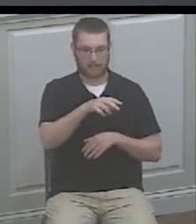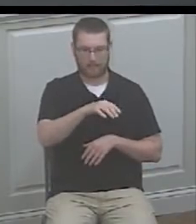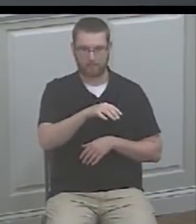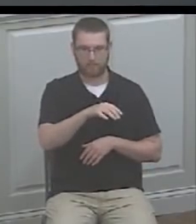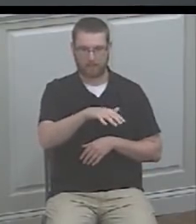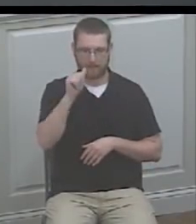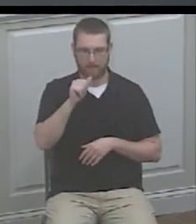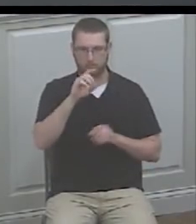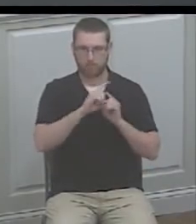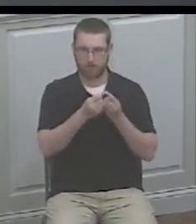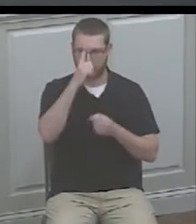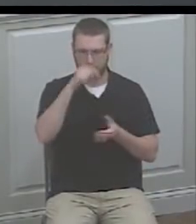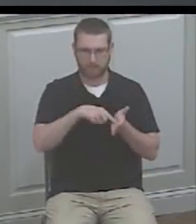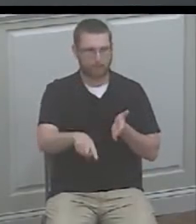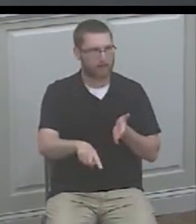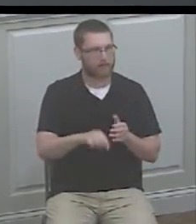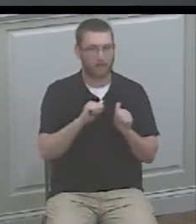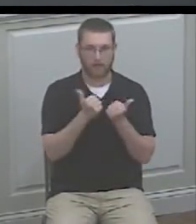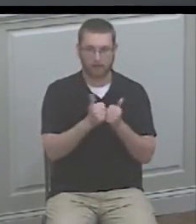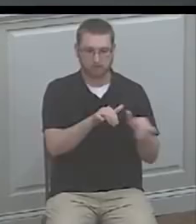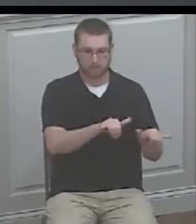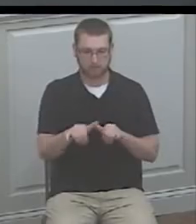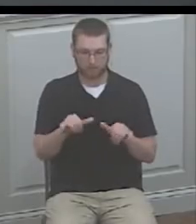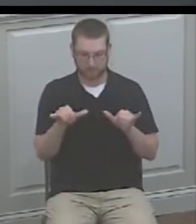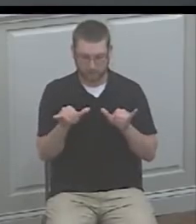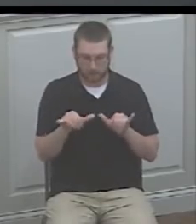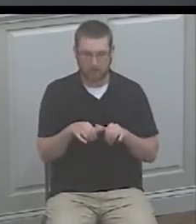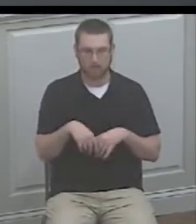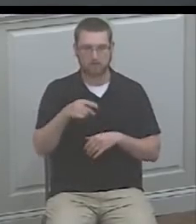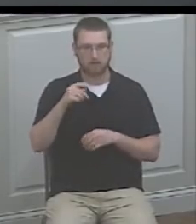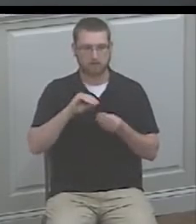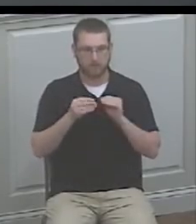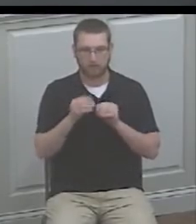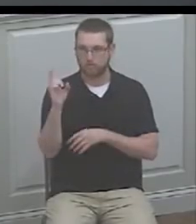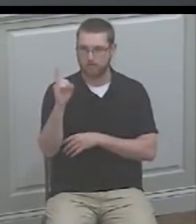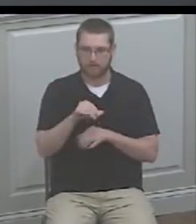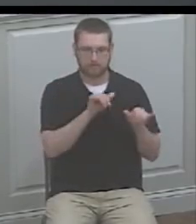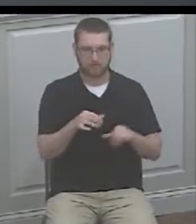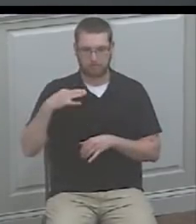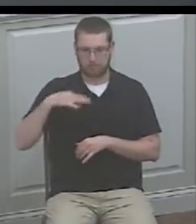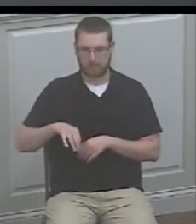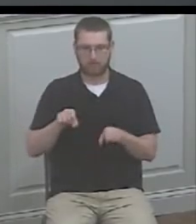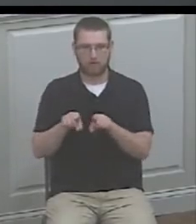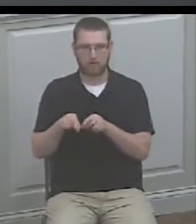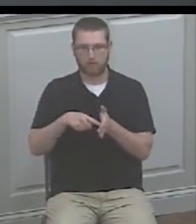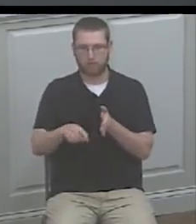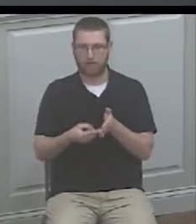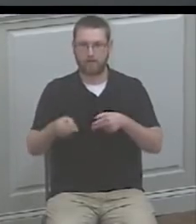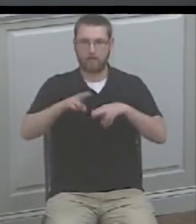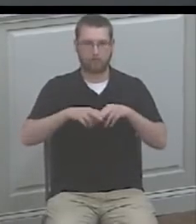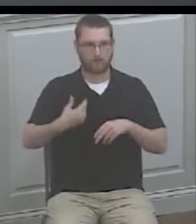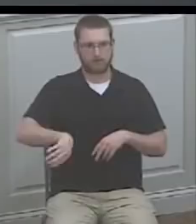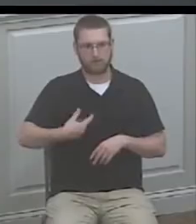agencies because of money. Agencies that are similar in size and population to Danville, offering the same benefits, but yet offer a substantial increase in